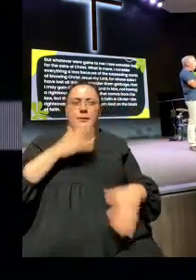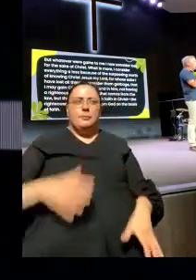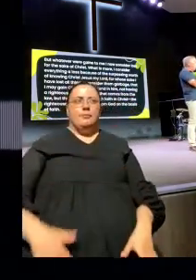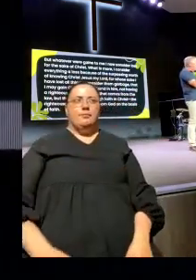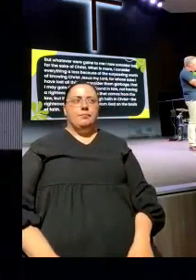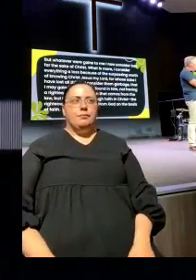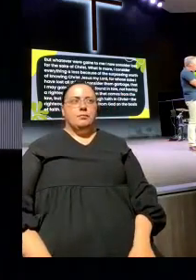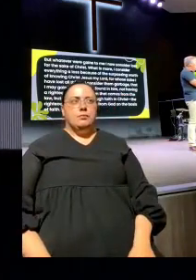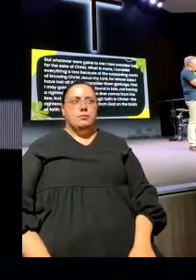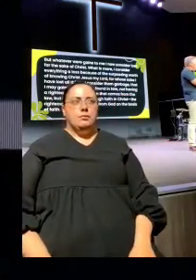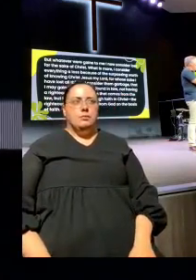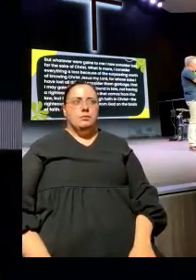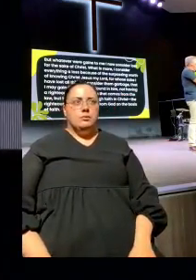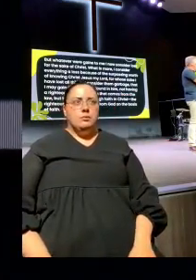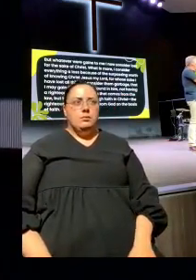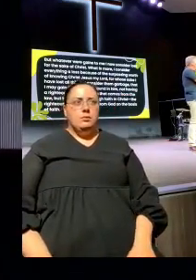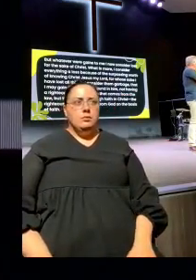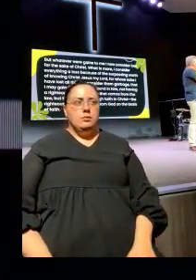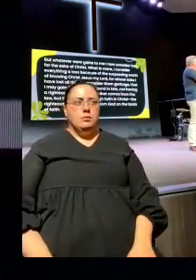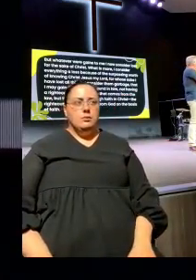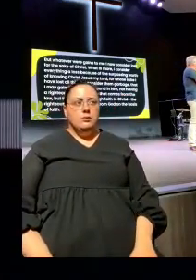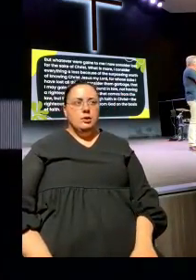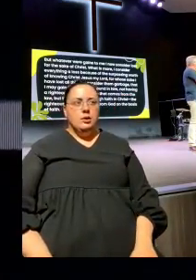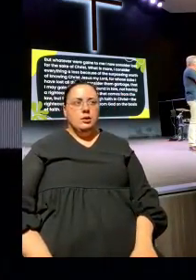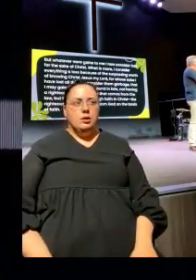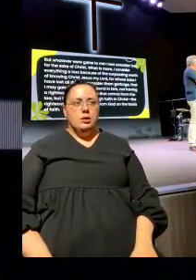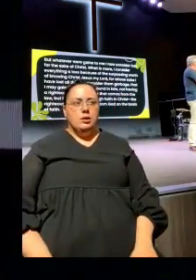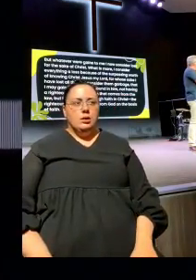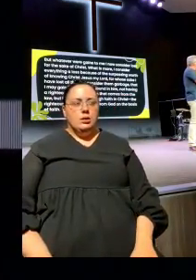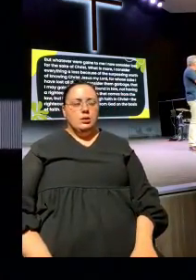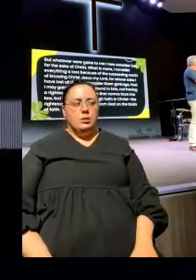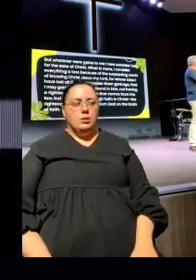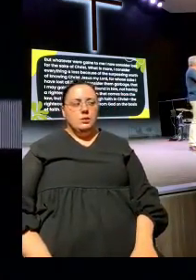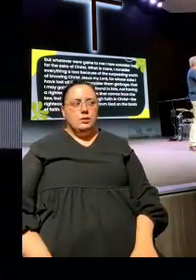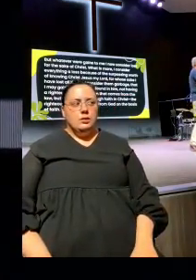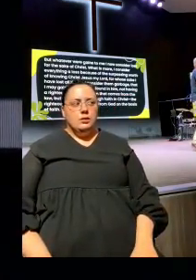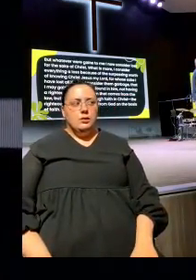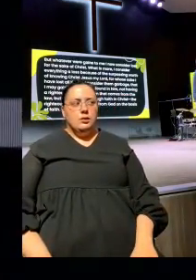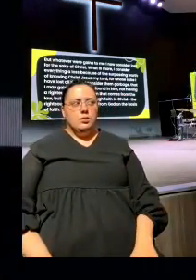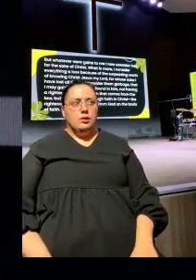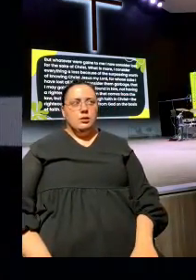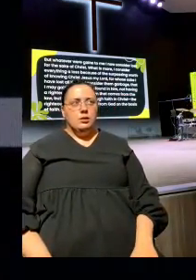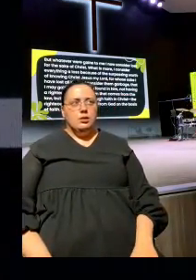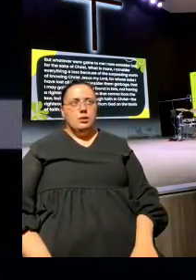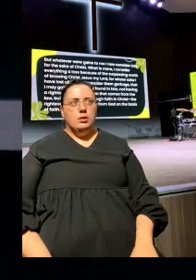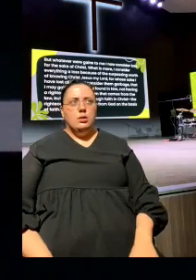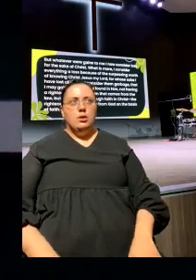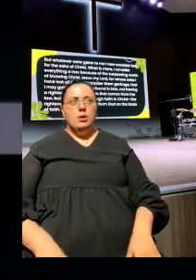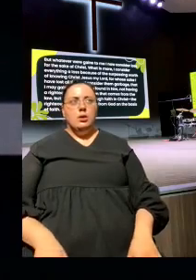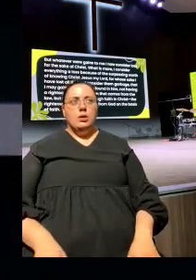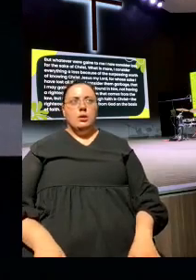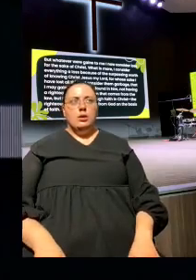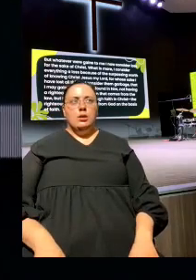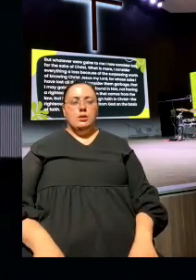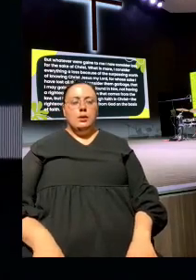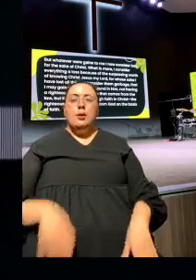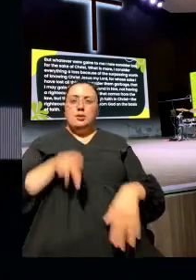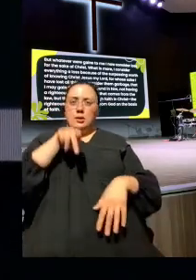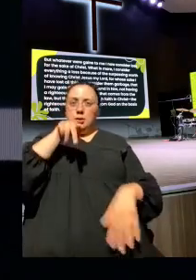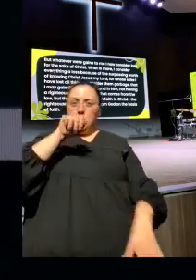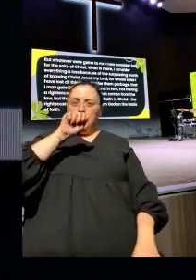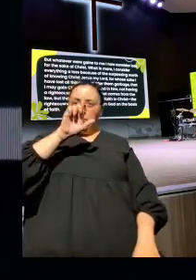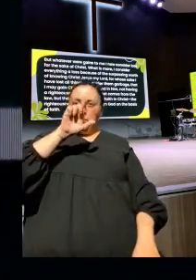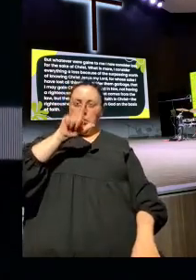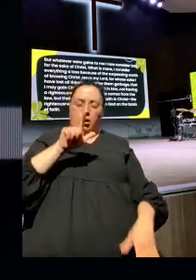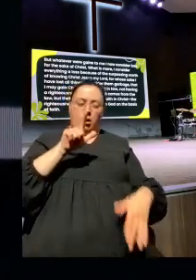lives 24/7 to a place of perfection that it's worth imitating everything I say and do. But Paul is really, earlier in the